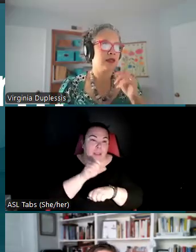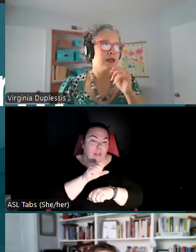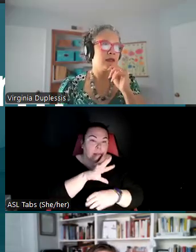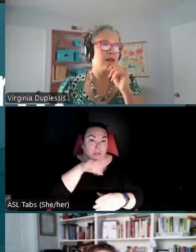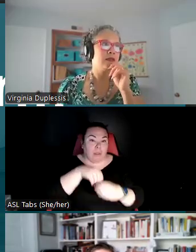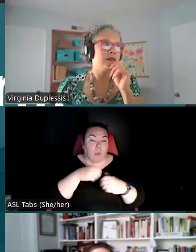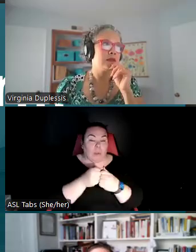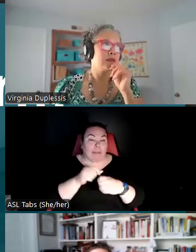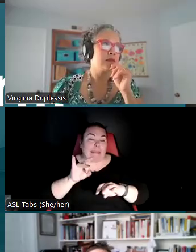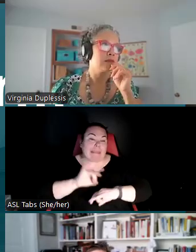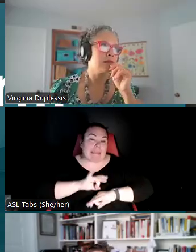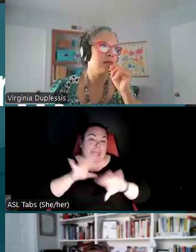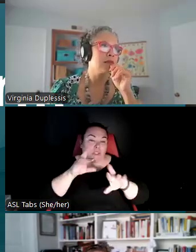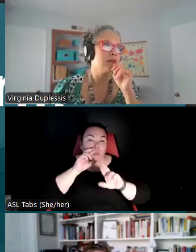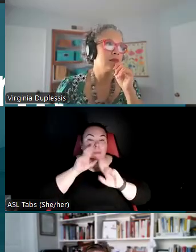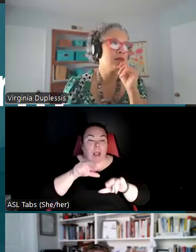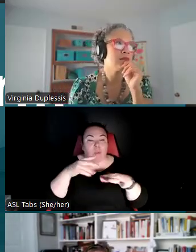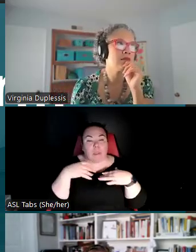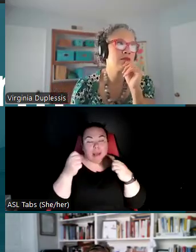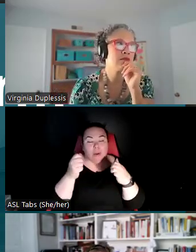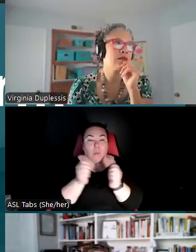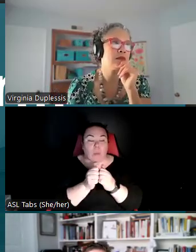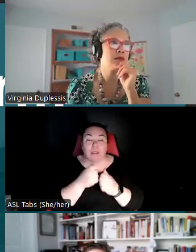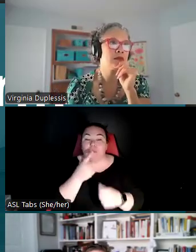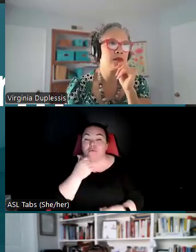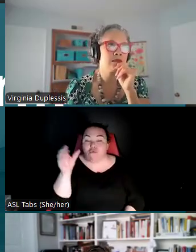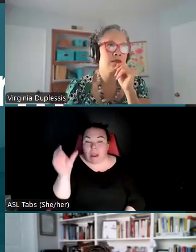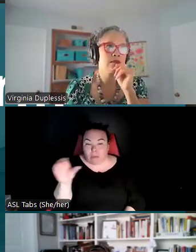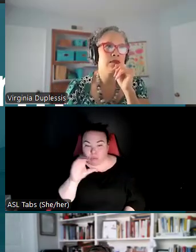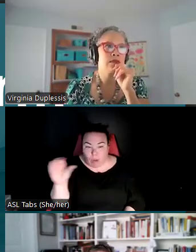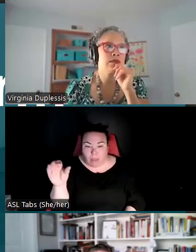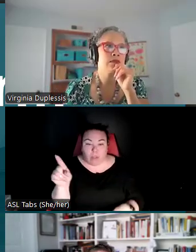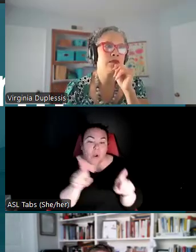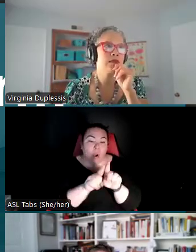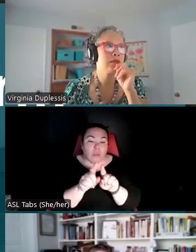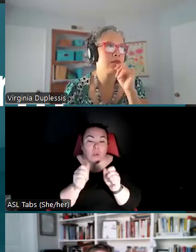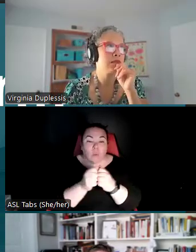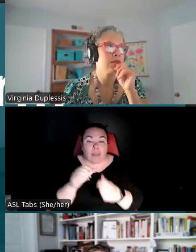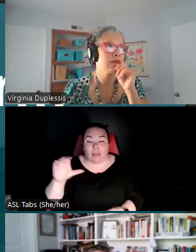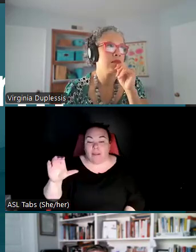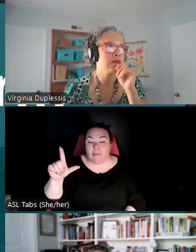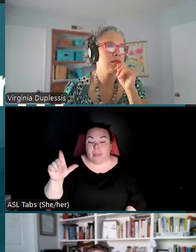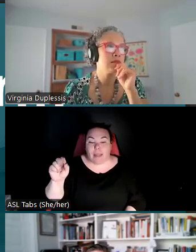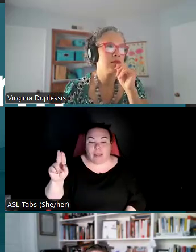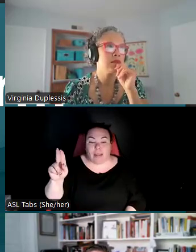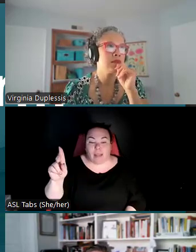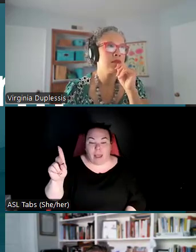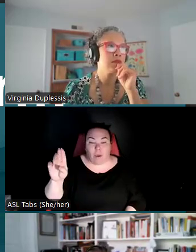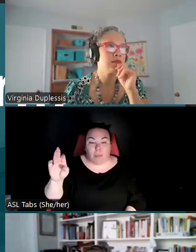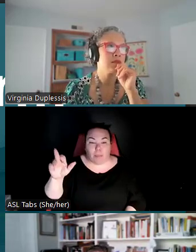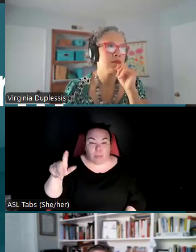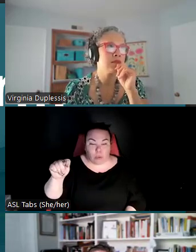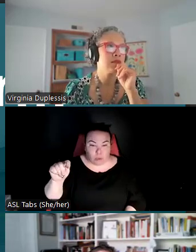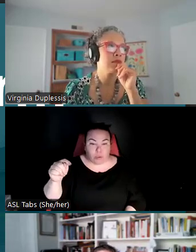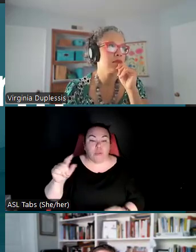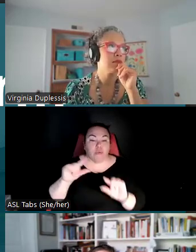Red Cross, and also with the Cloudburst Group as a technical assistance provider for the U.S.